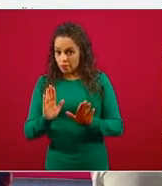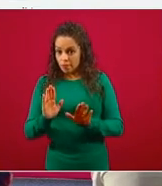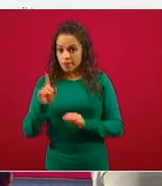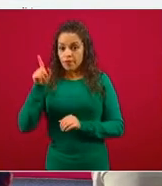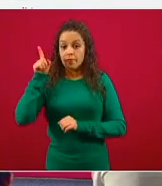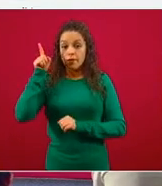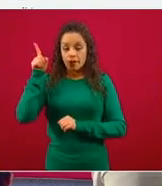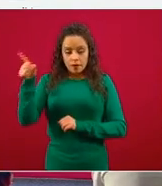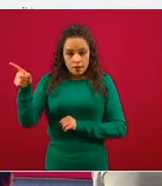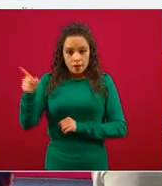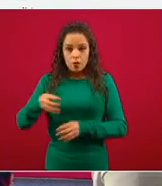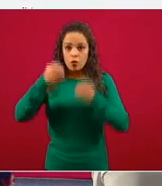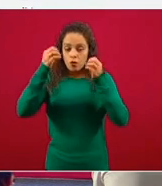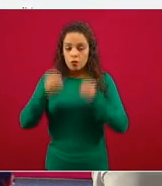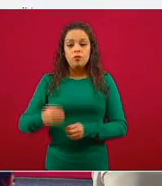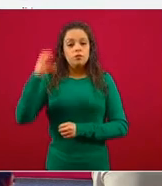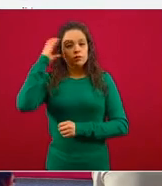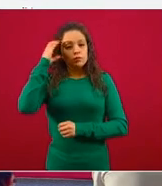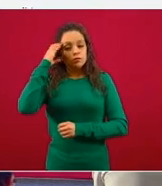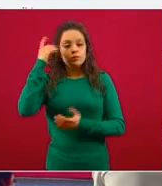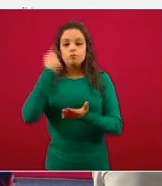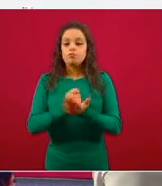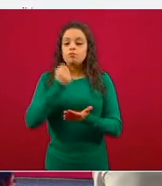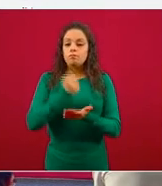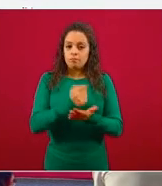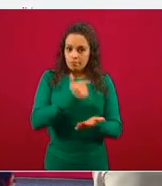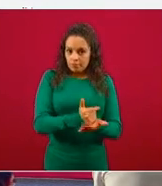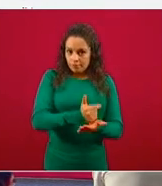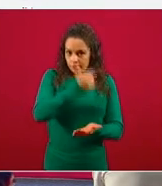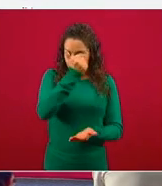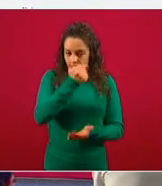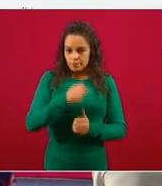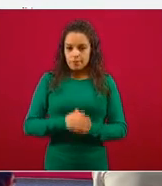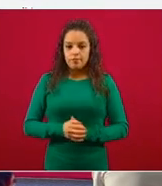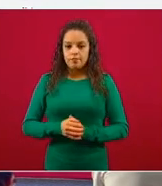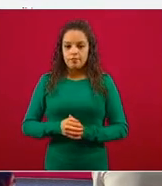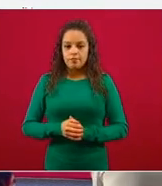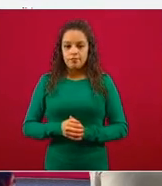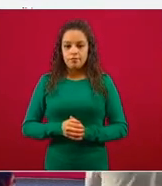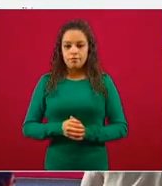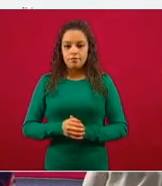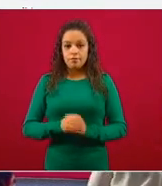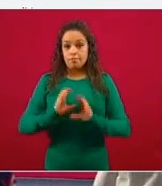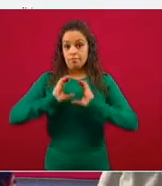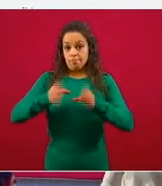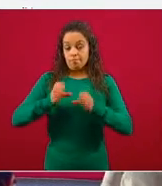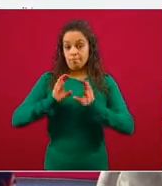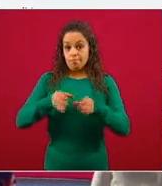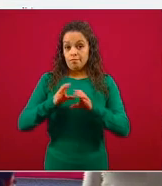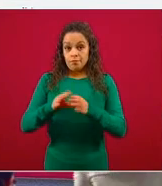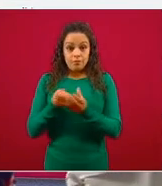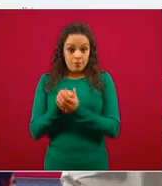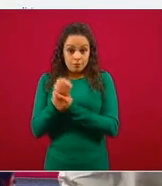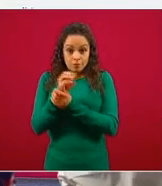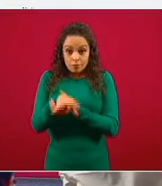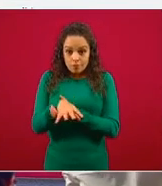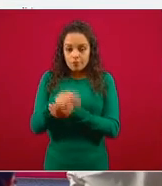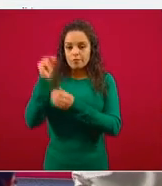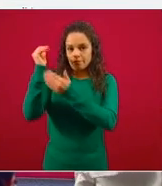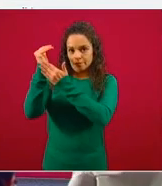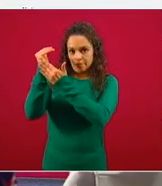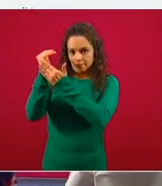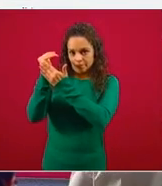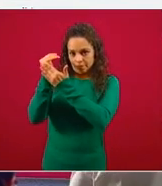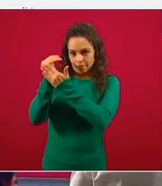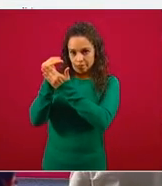have to tell you that this has to do with occupancy in ICUs. If we have fewer people